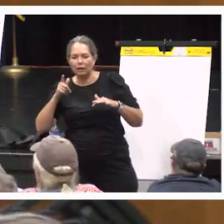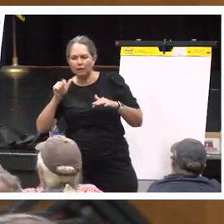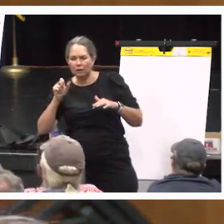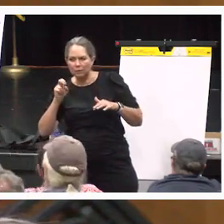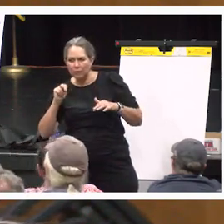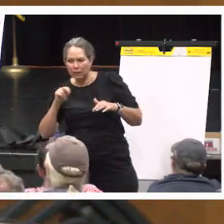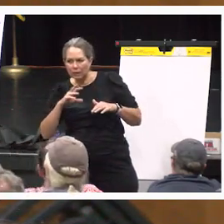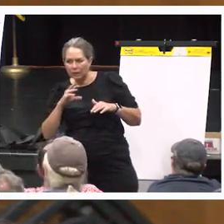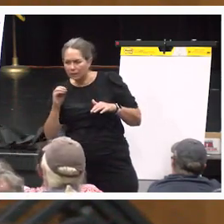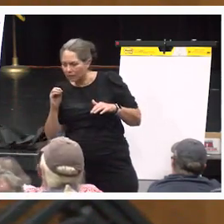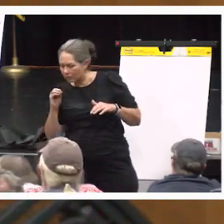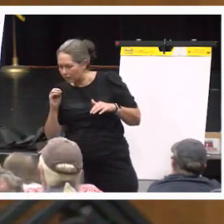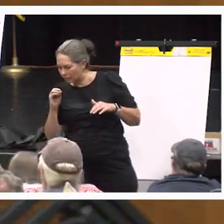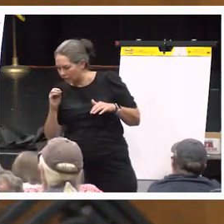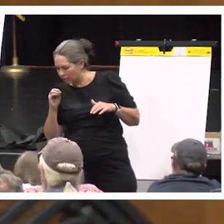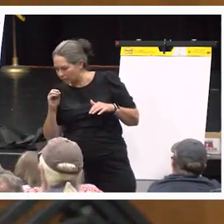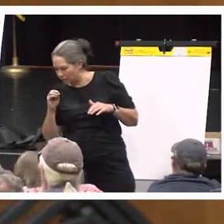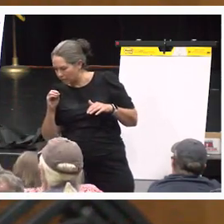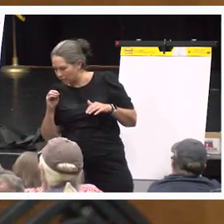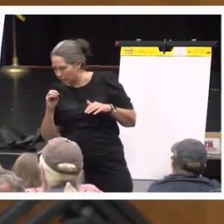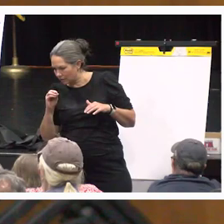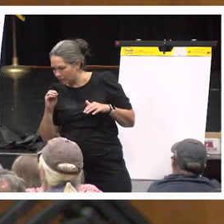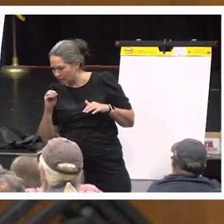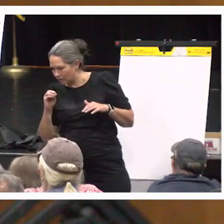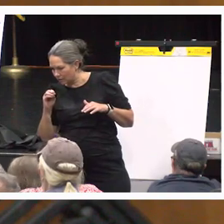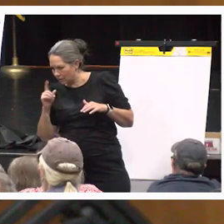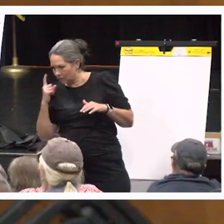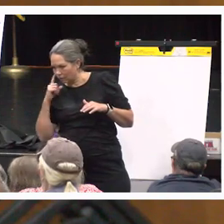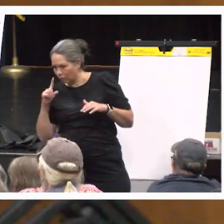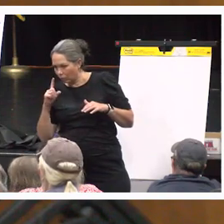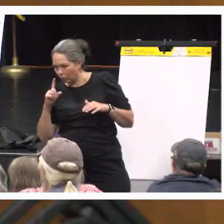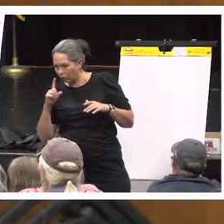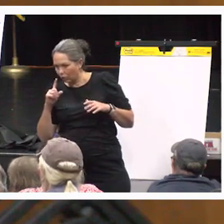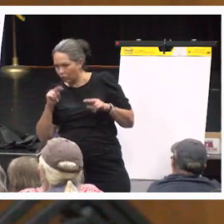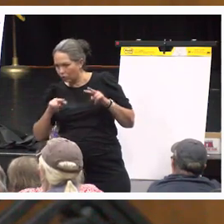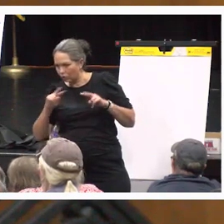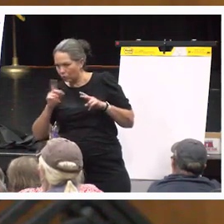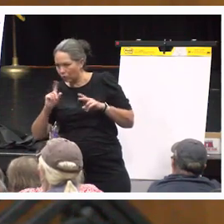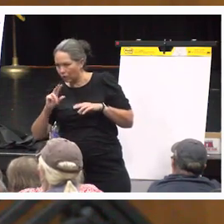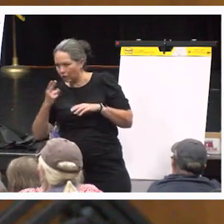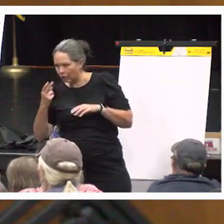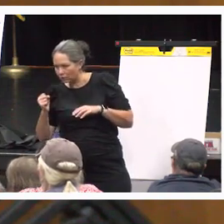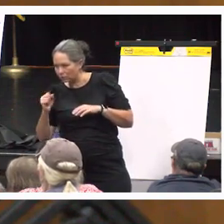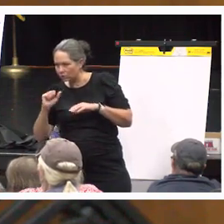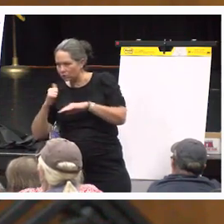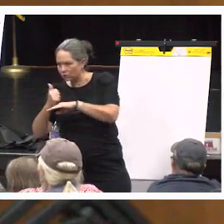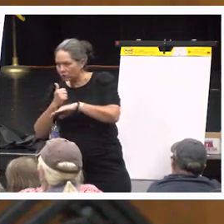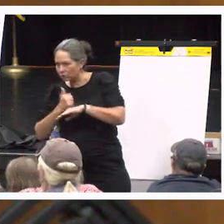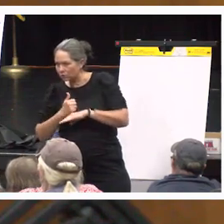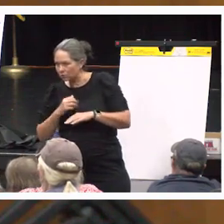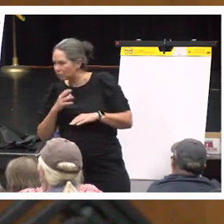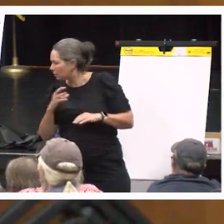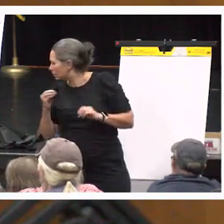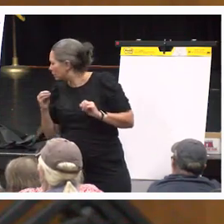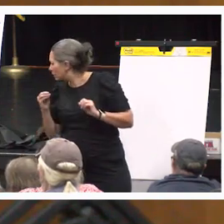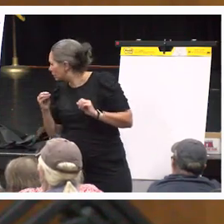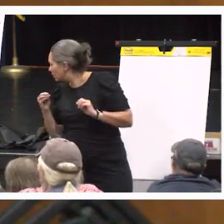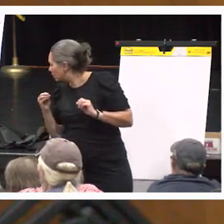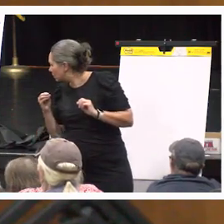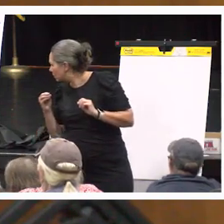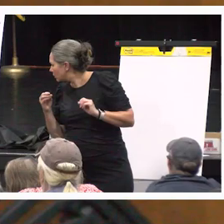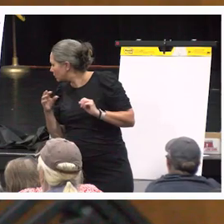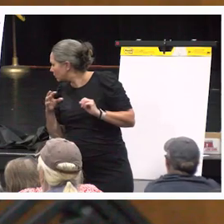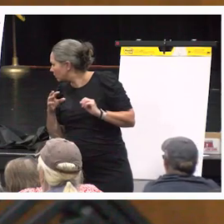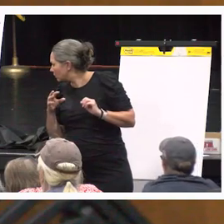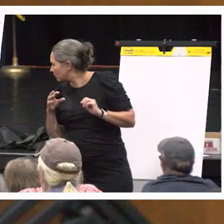as looking at merging U32 and Montpelier High School. And a couple people voted for restarting the CAN network. And again, some of